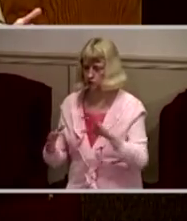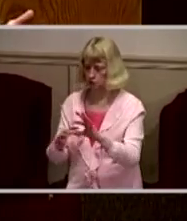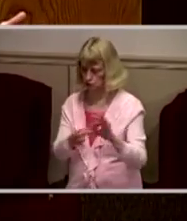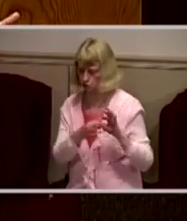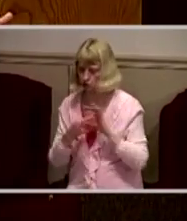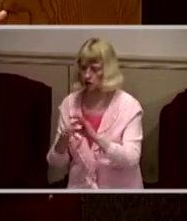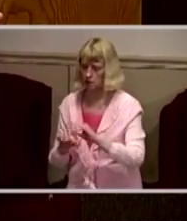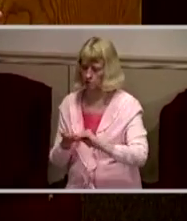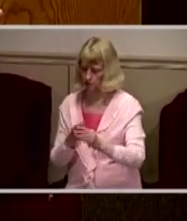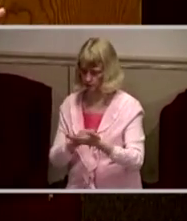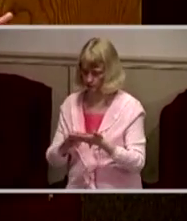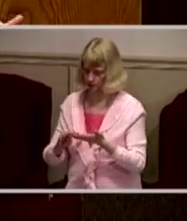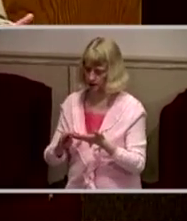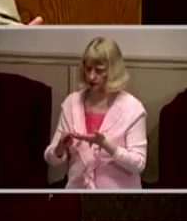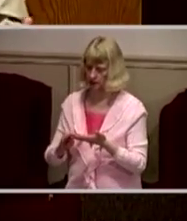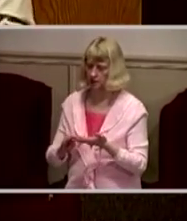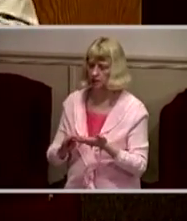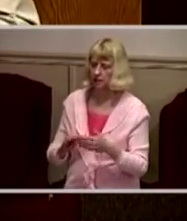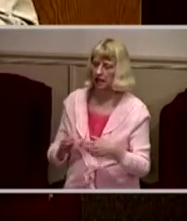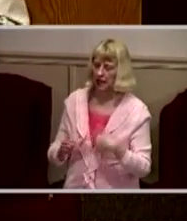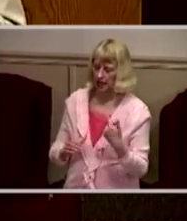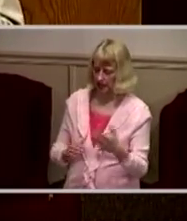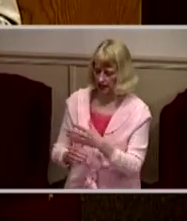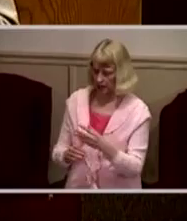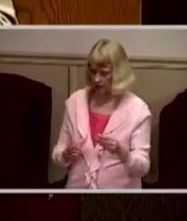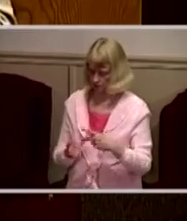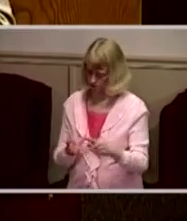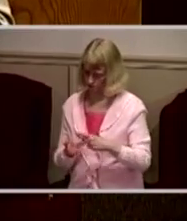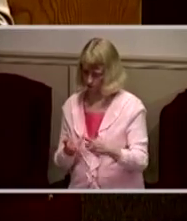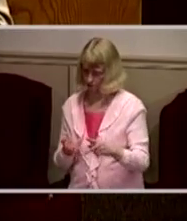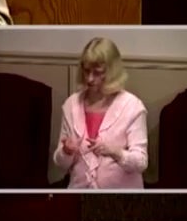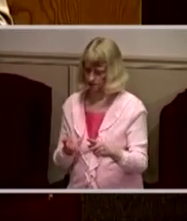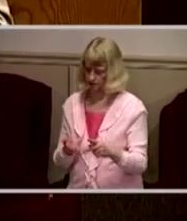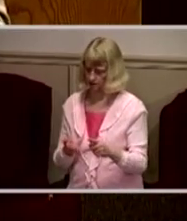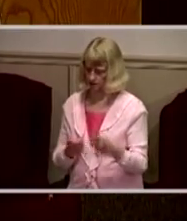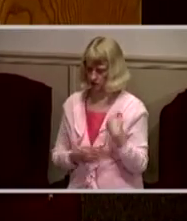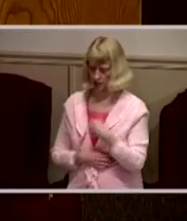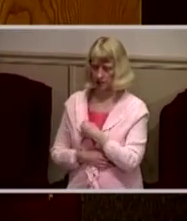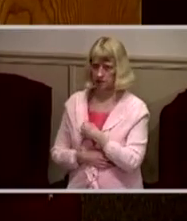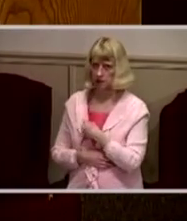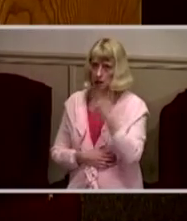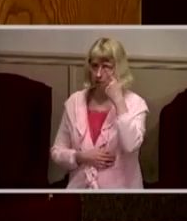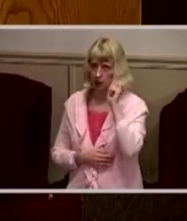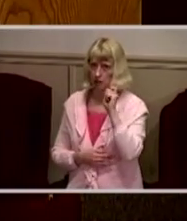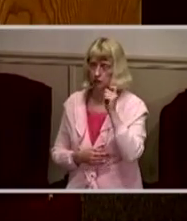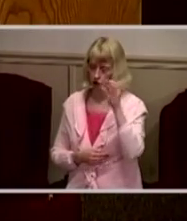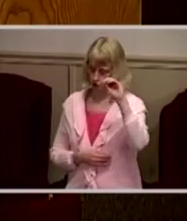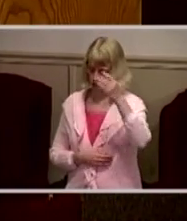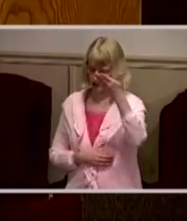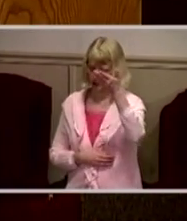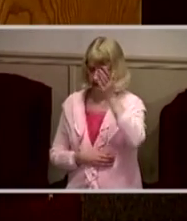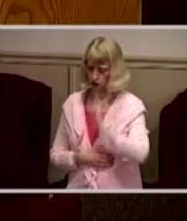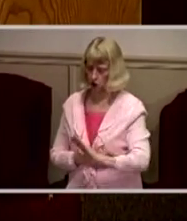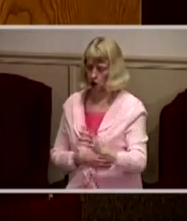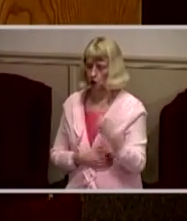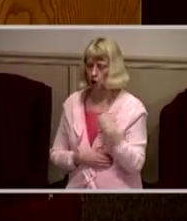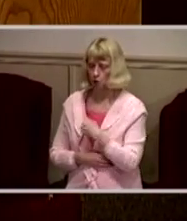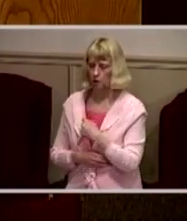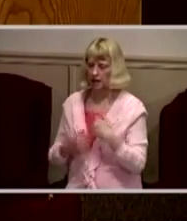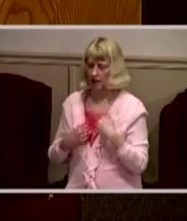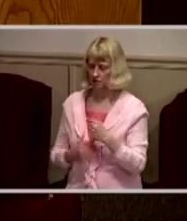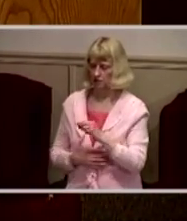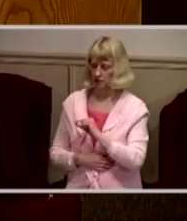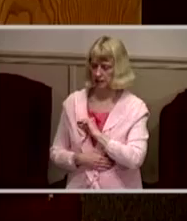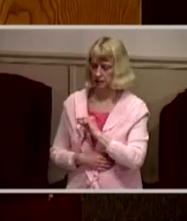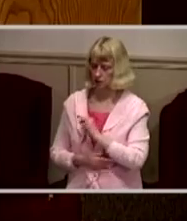reconciliation, propitiation, and the forgiveness of sins, comes our way. It's because of the grace of God that we have the